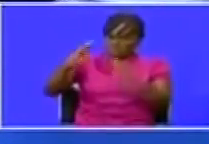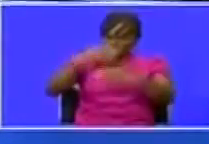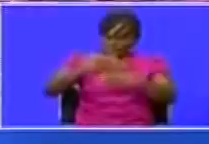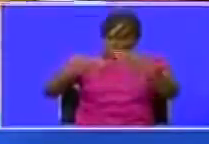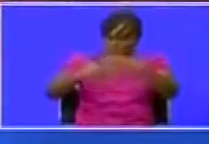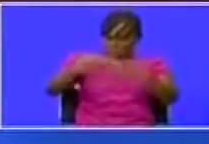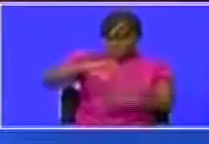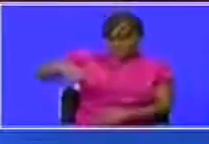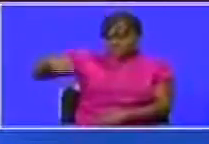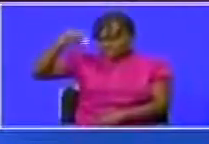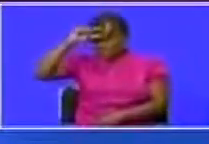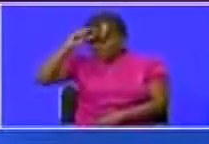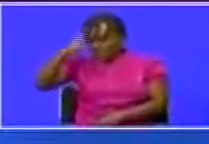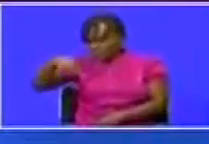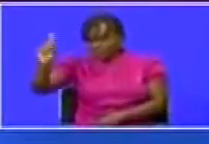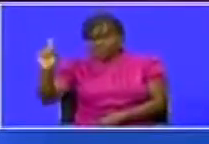government.